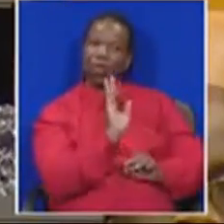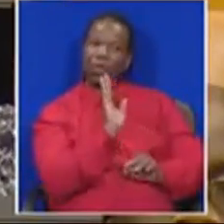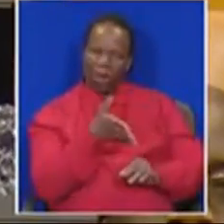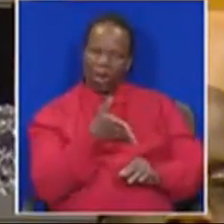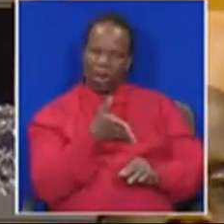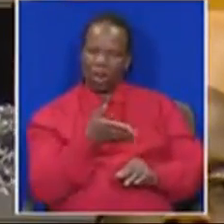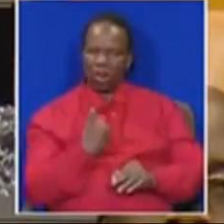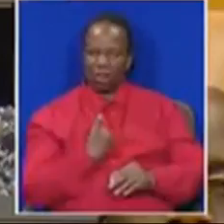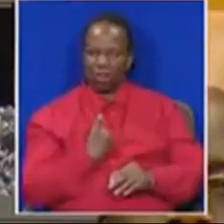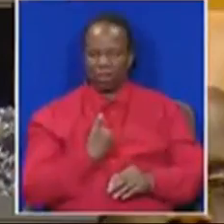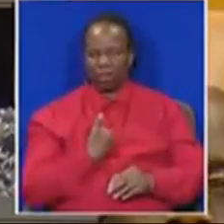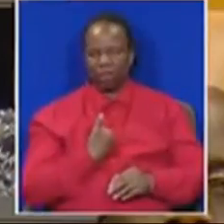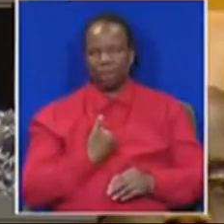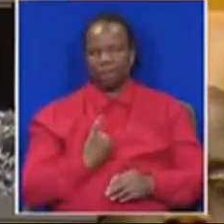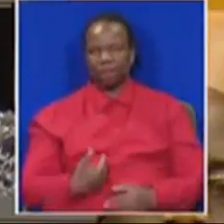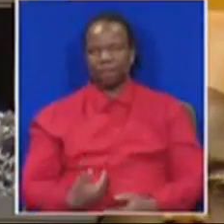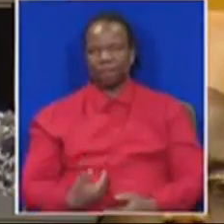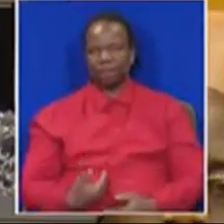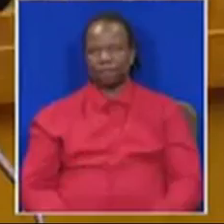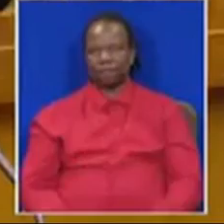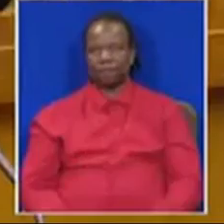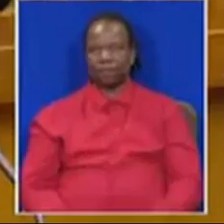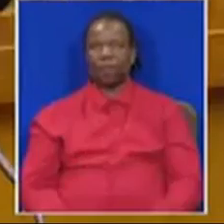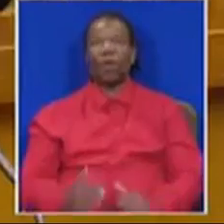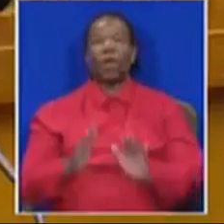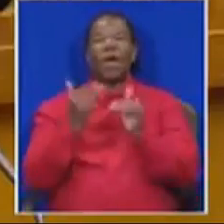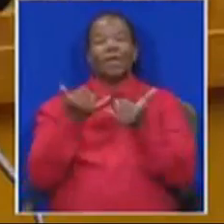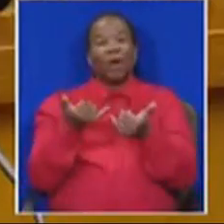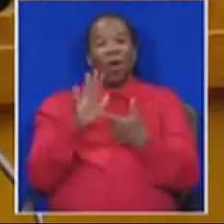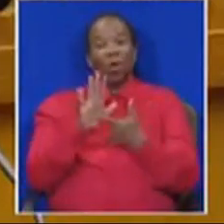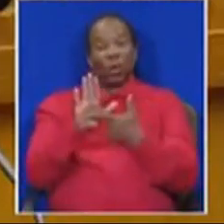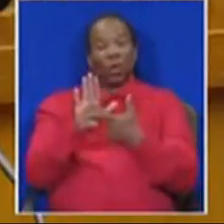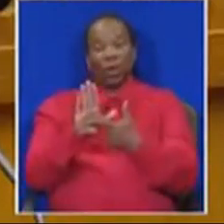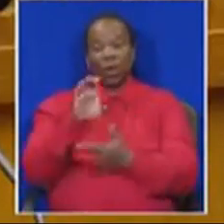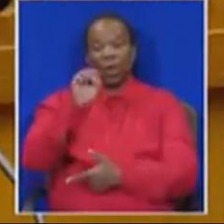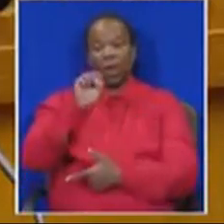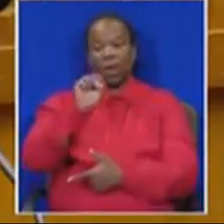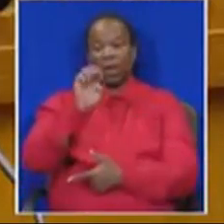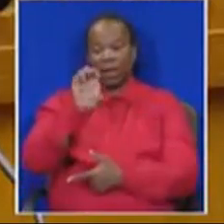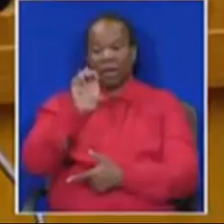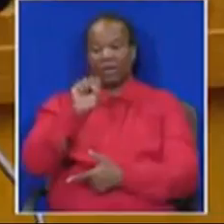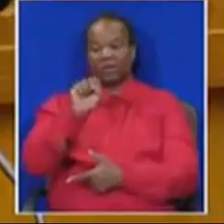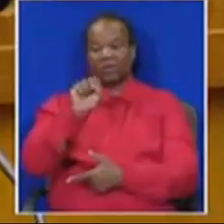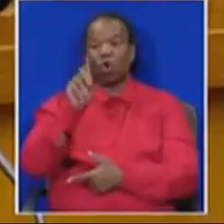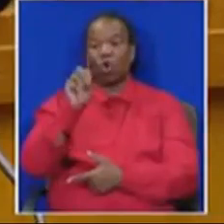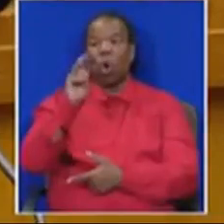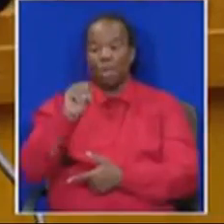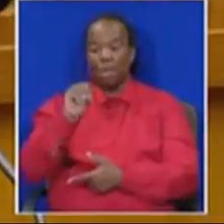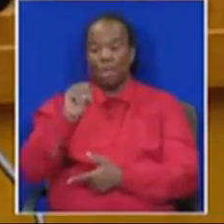The recent action we have taken at Eskom to strengthen